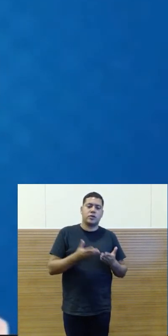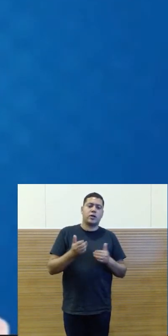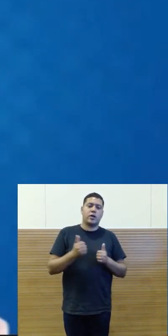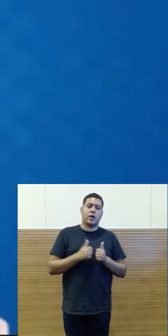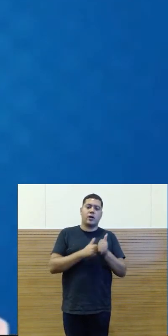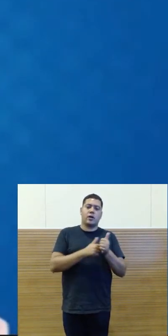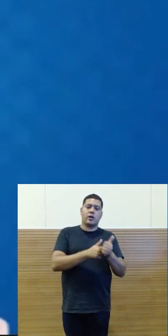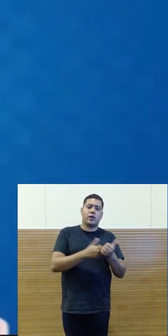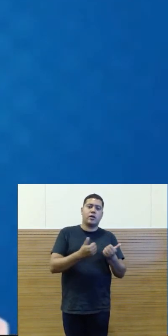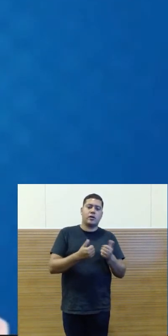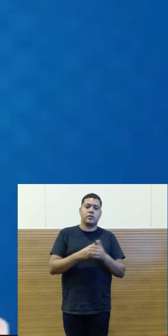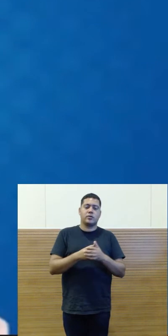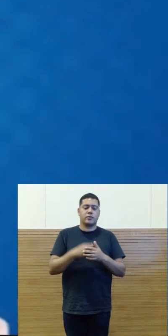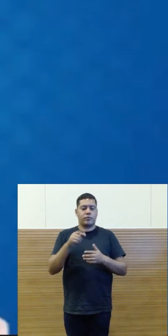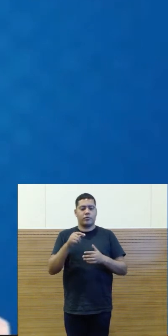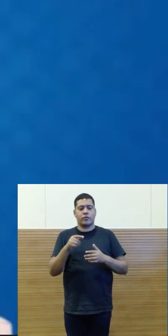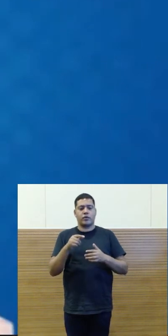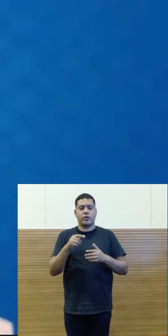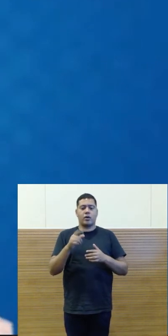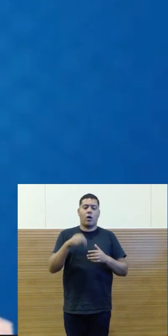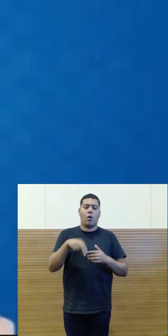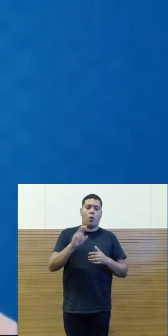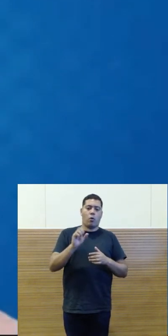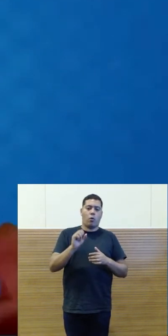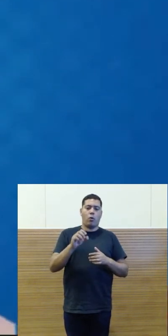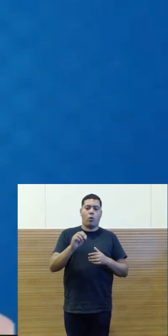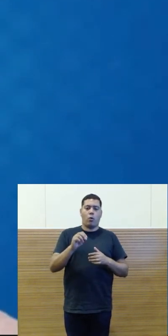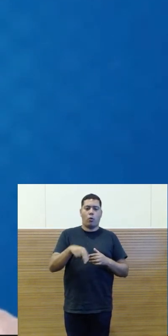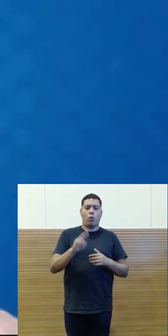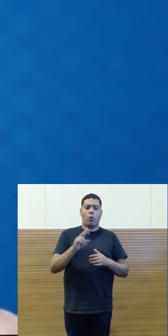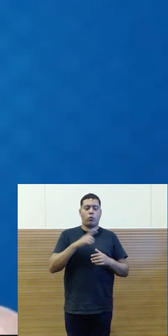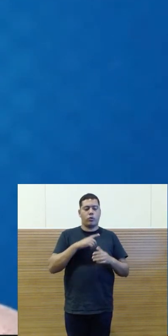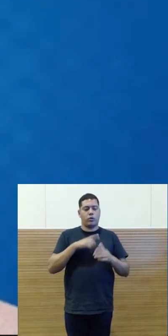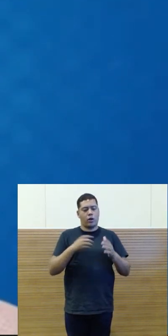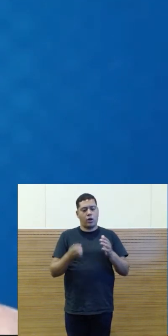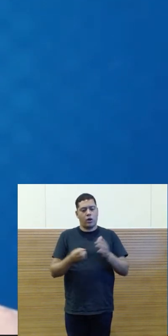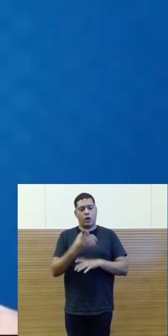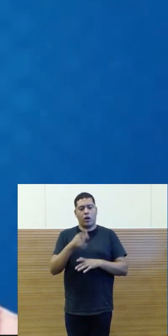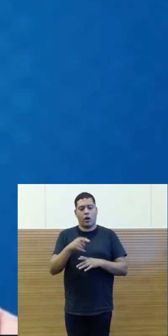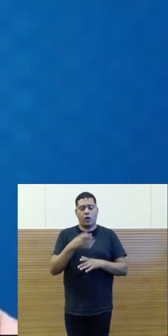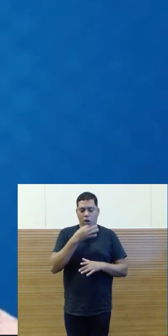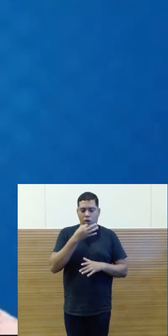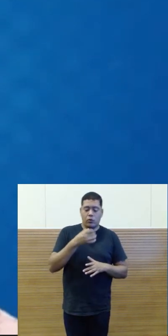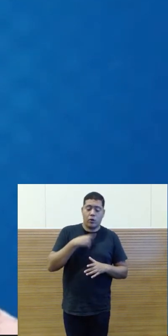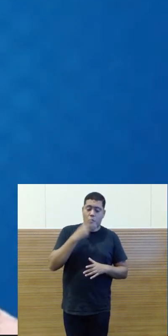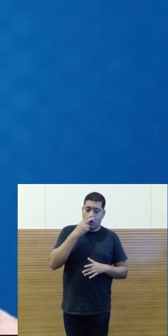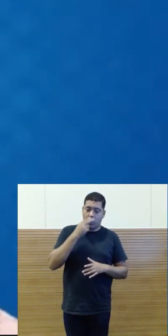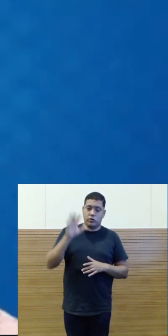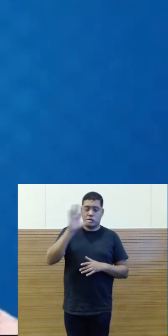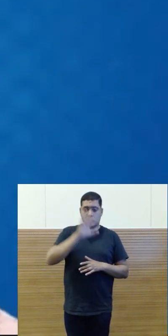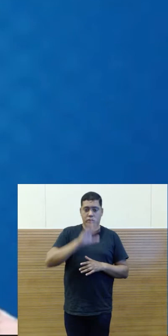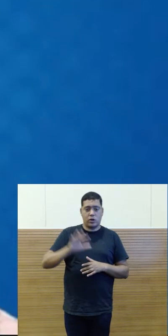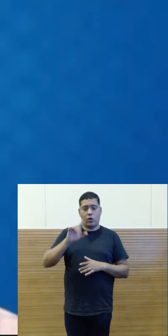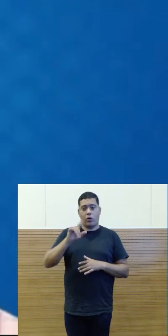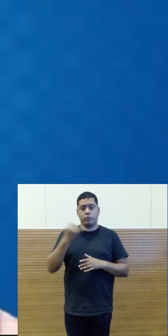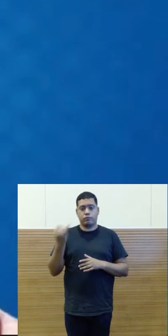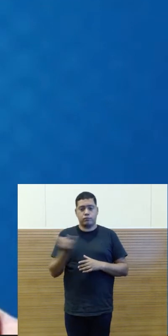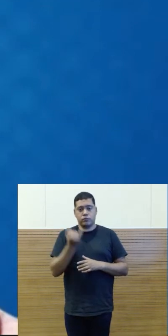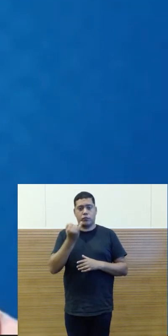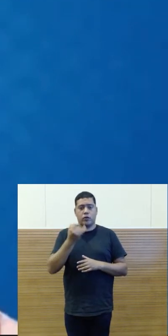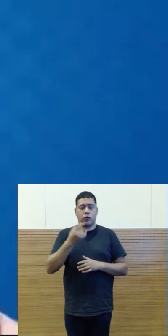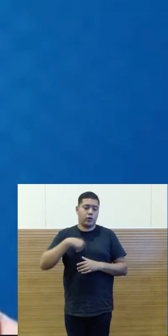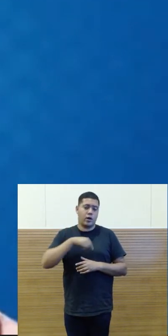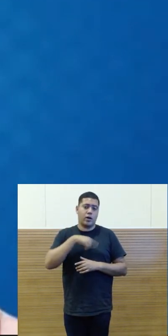are producing on the topic. So that's overall, that's why it's important that we also have many